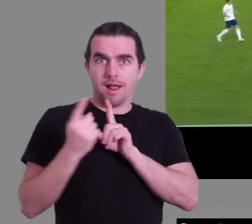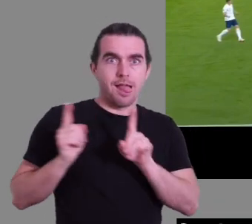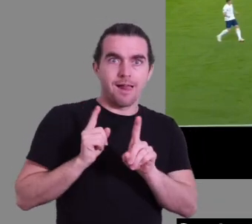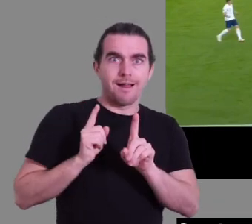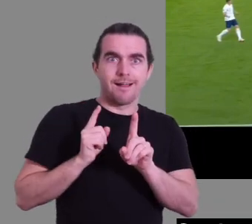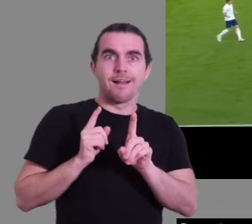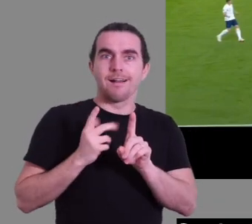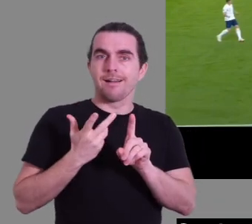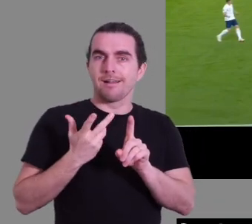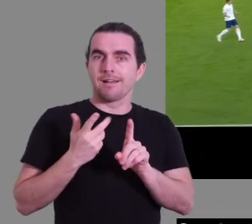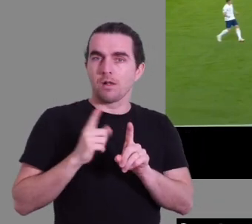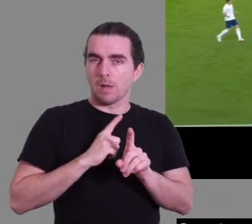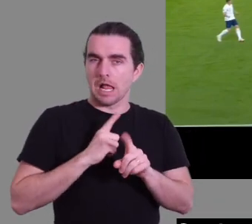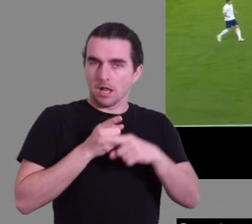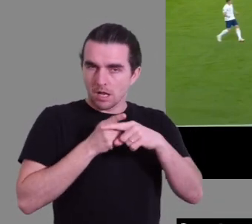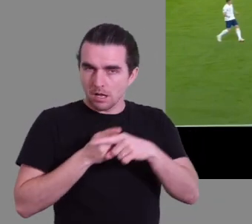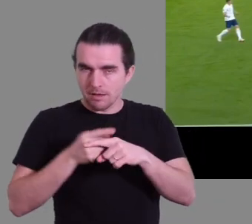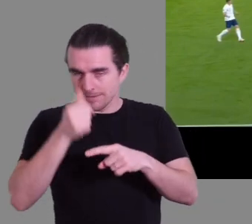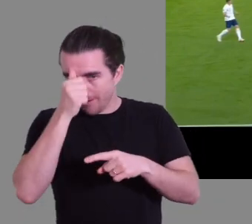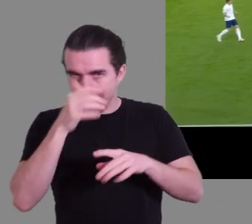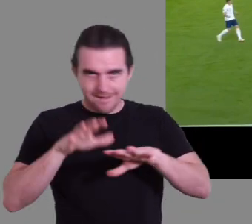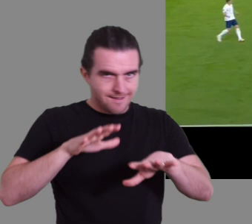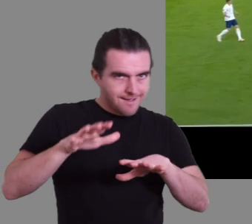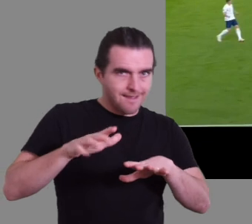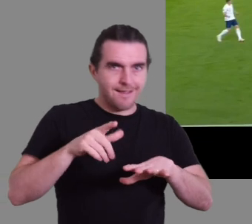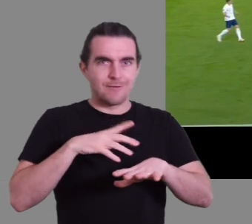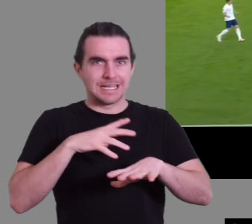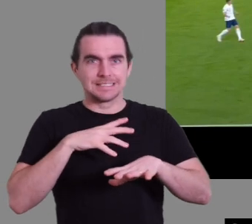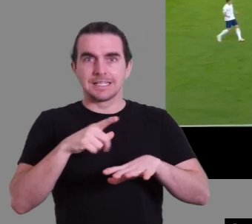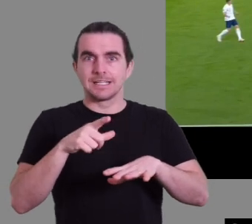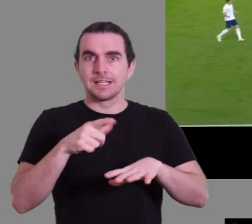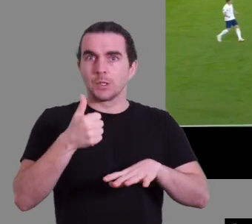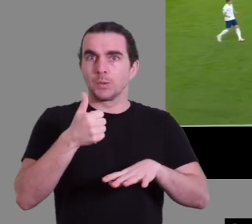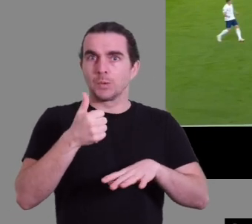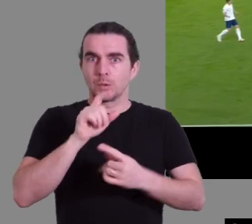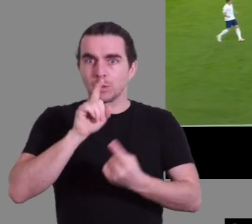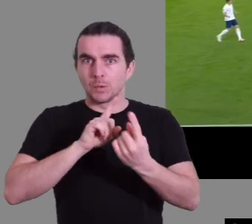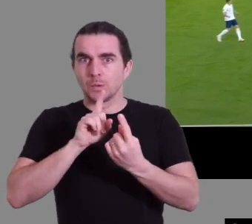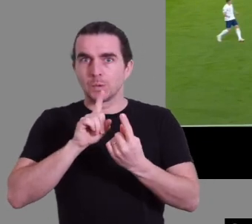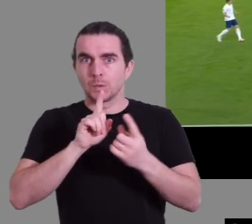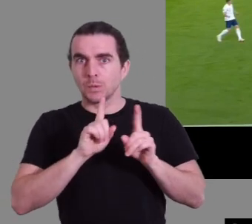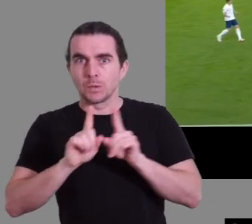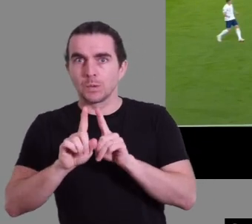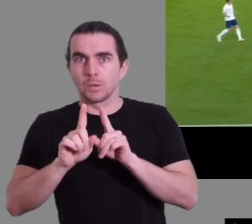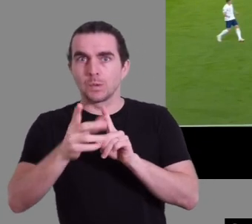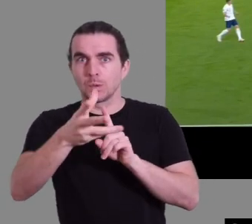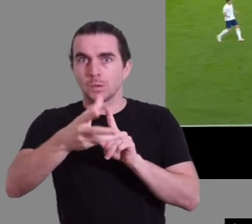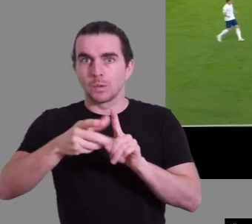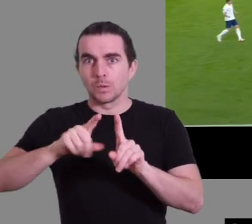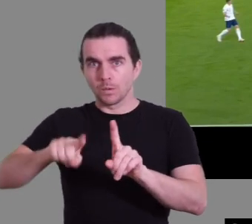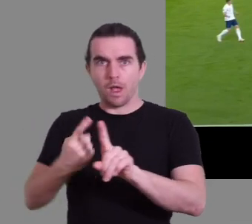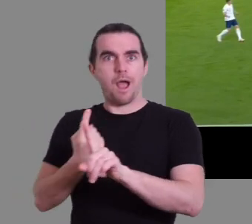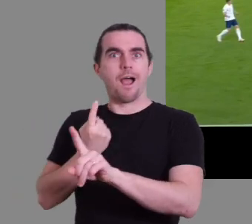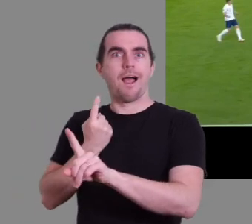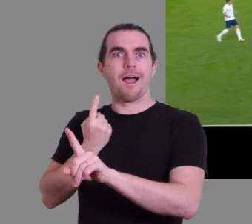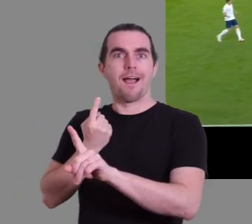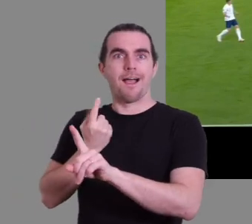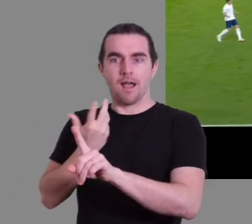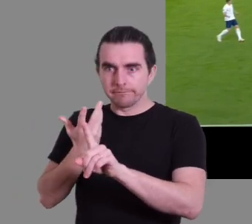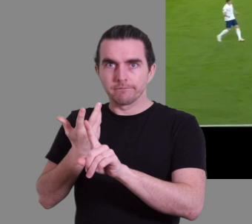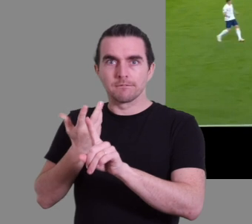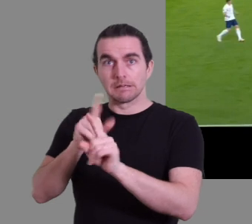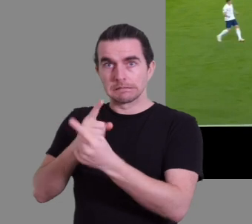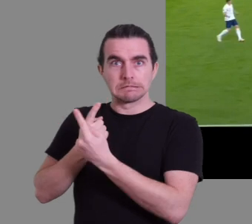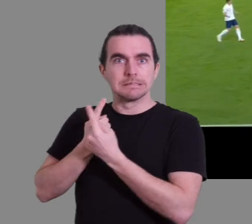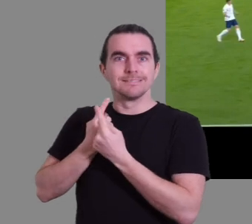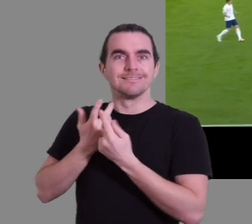the quadrant's useful to guide that. But again, at the top, that's now a good duel between the two of them, and you can